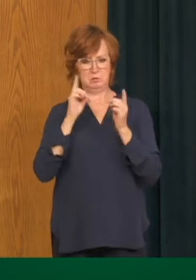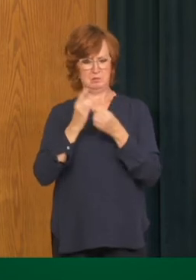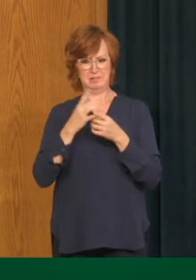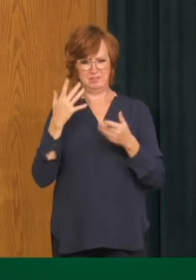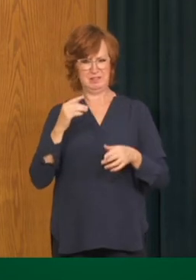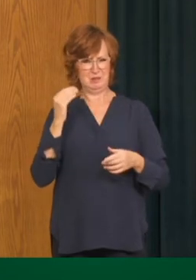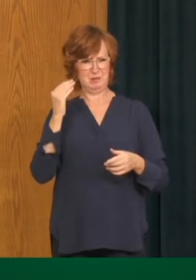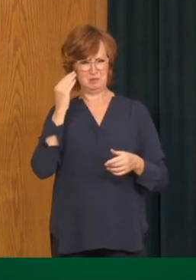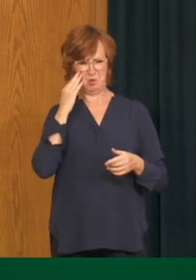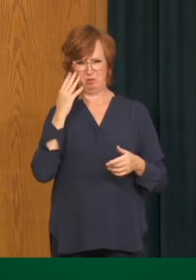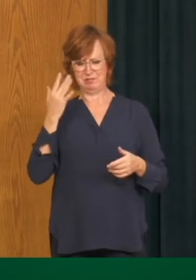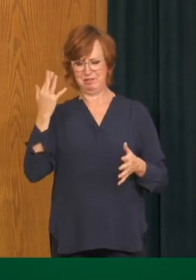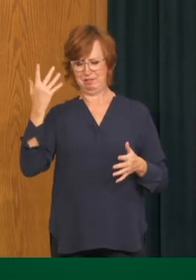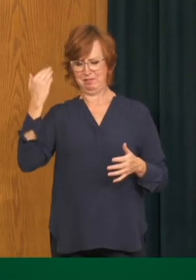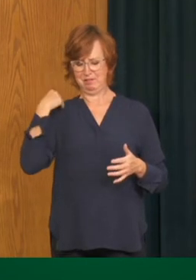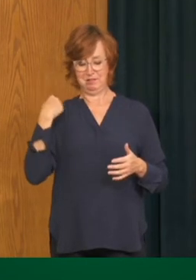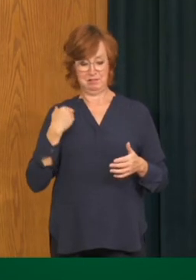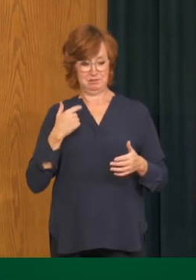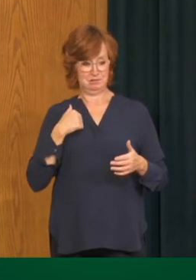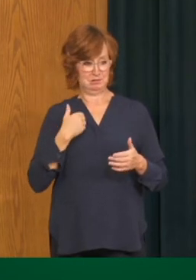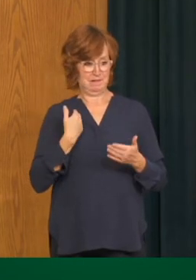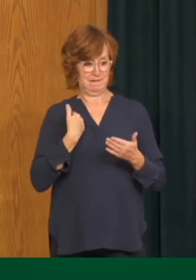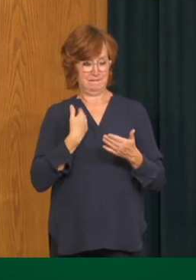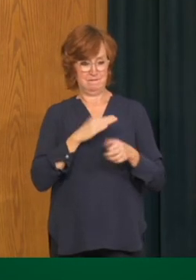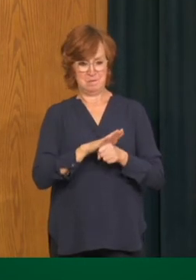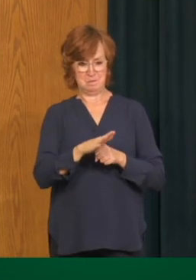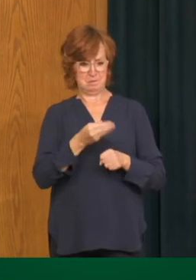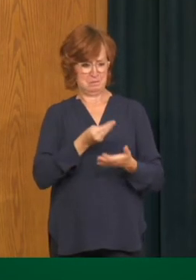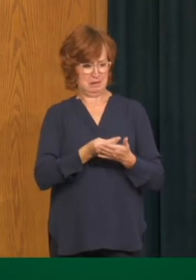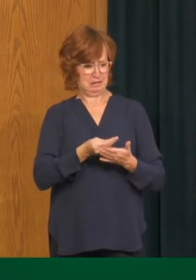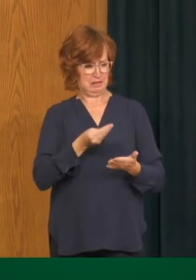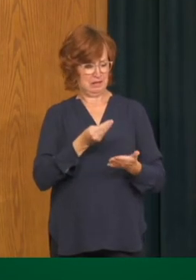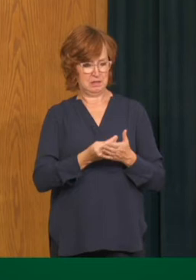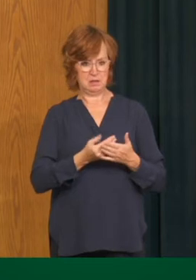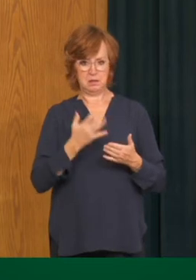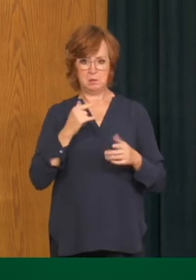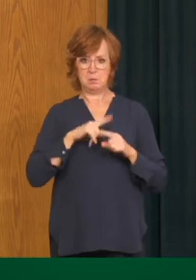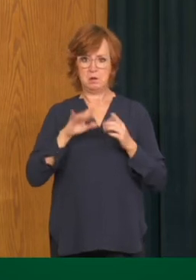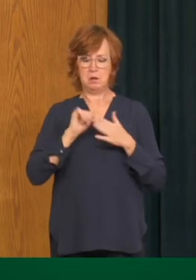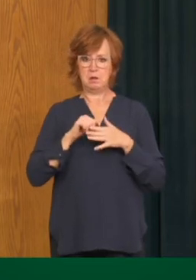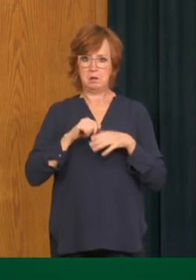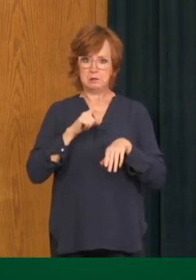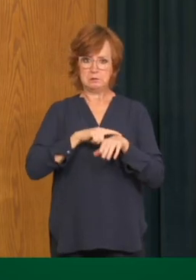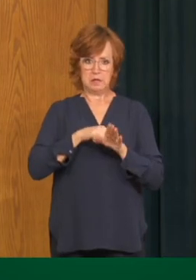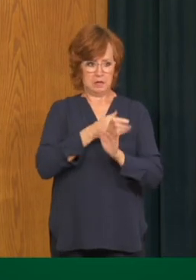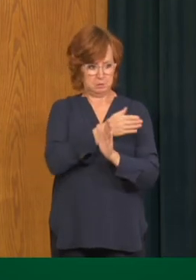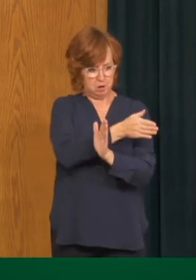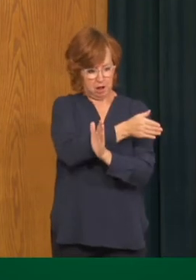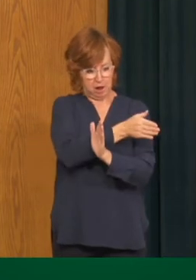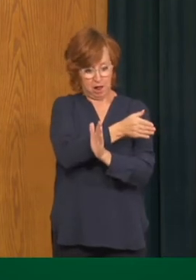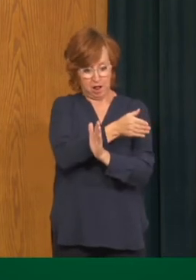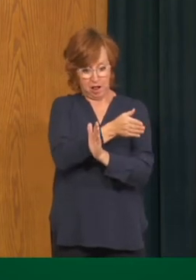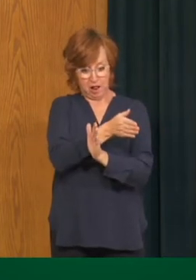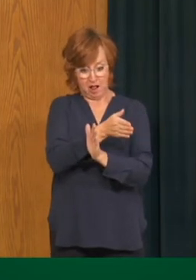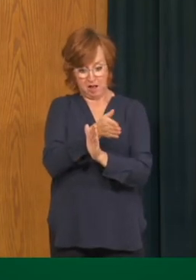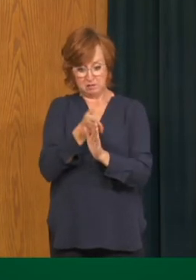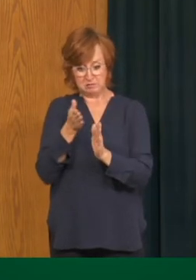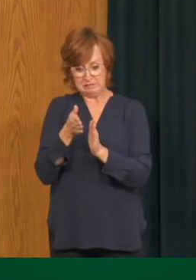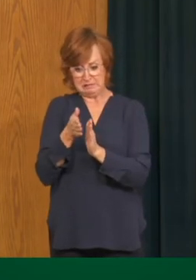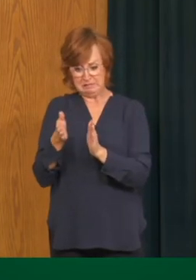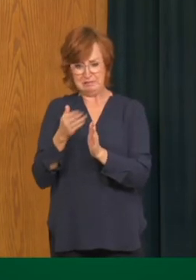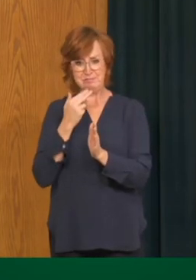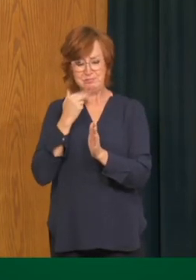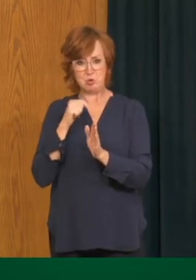ago. So how can you justify the time that we've lost here, the valuable time for school divisions